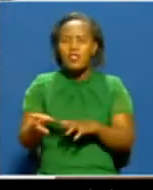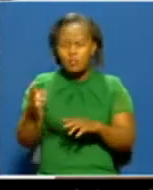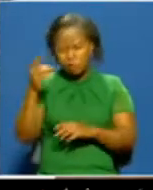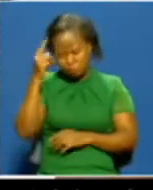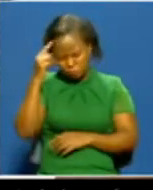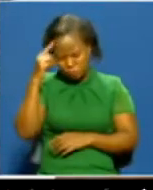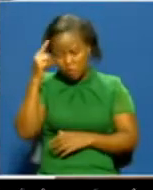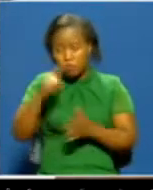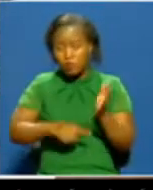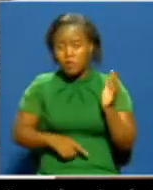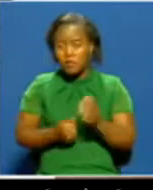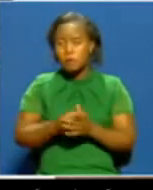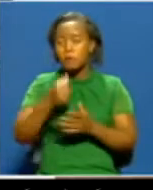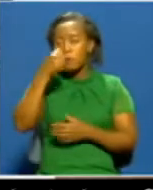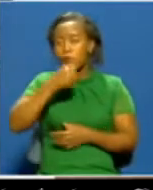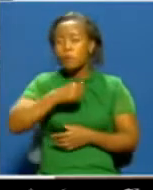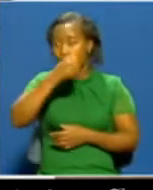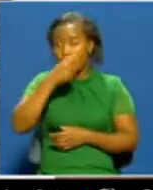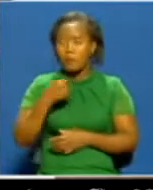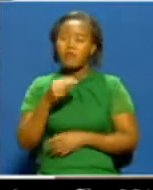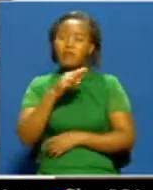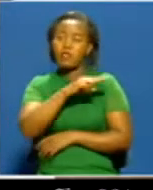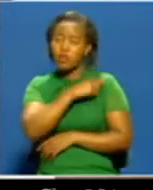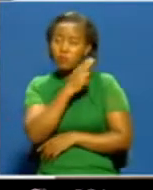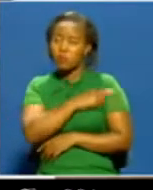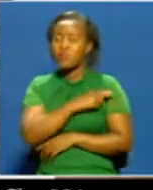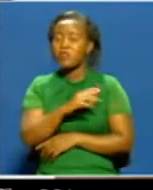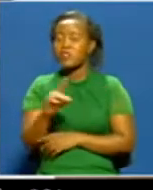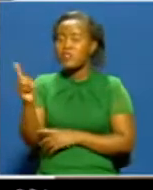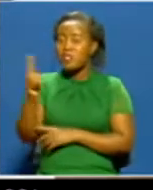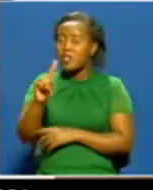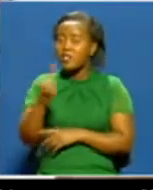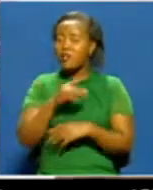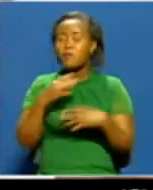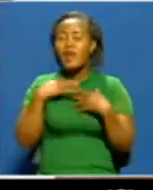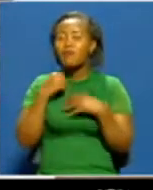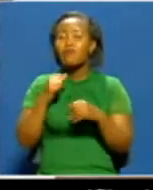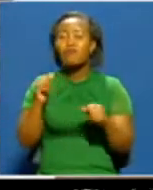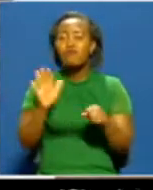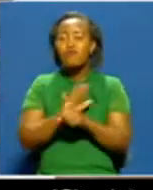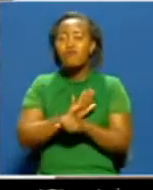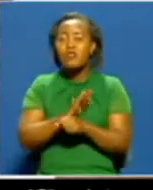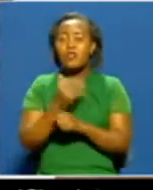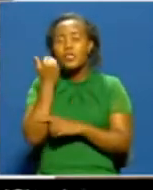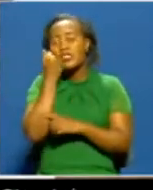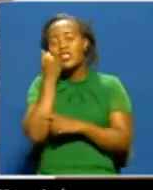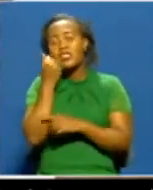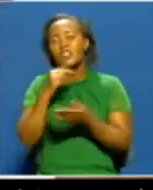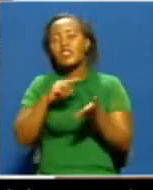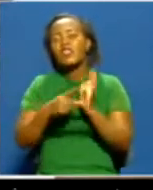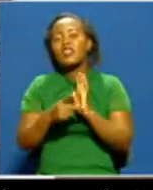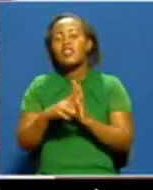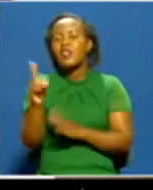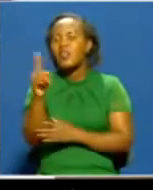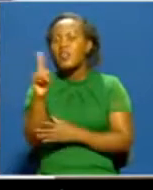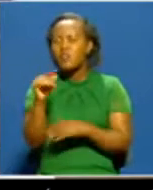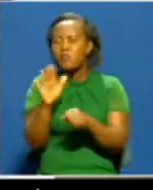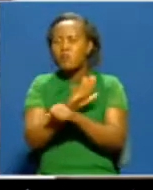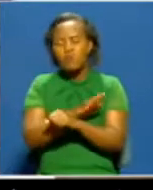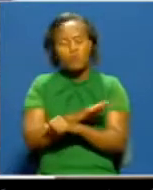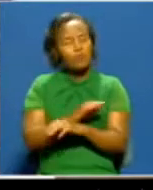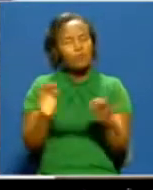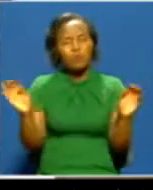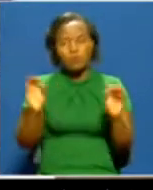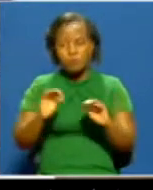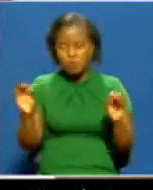the private hospitals in Nairobi have been overwhelmed, then Nairobi has been overwhelmed. At the time that